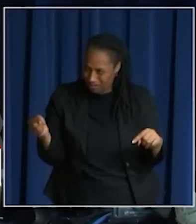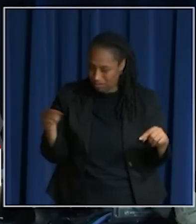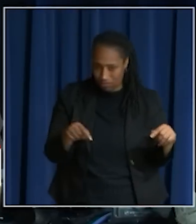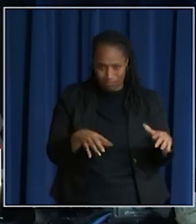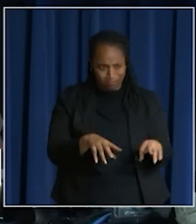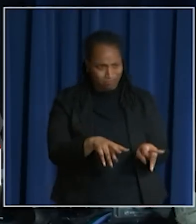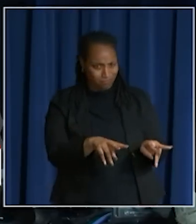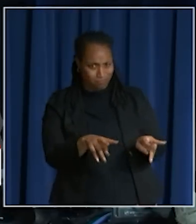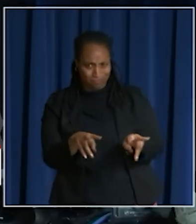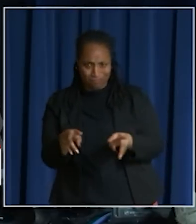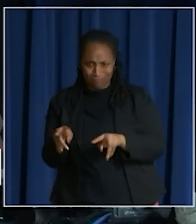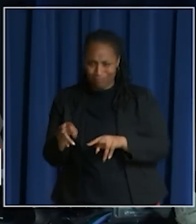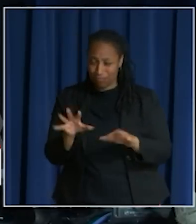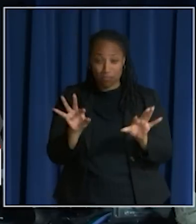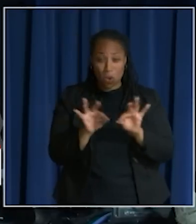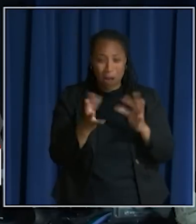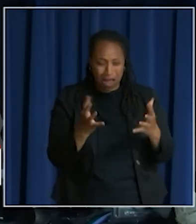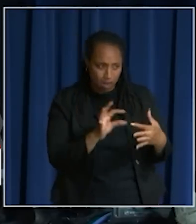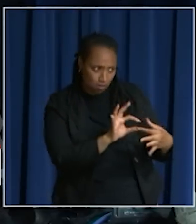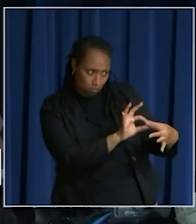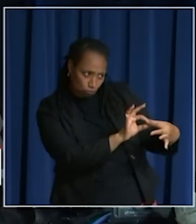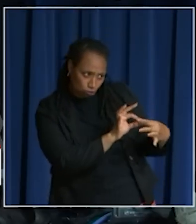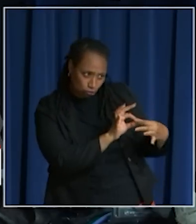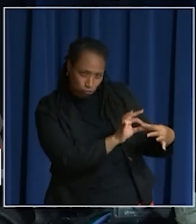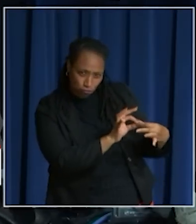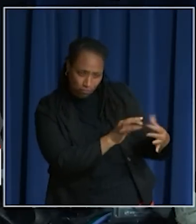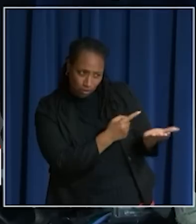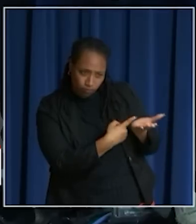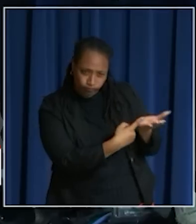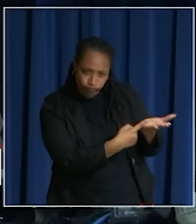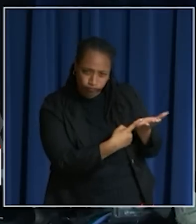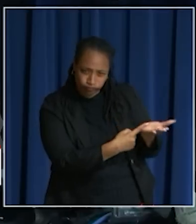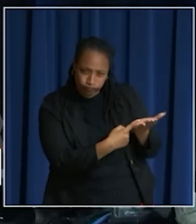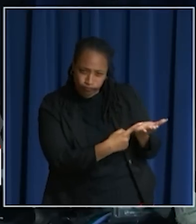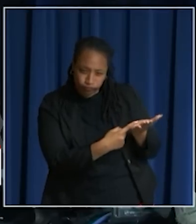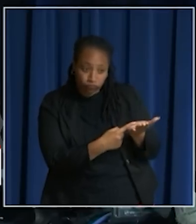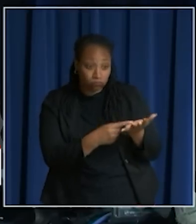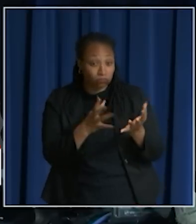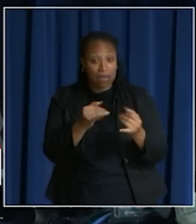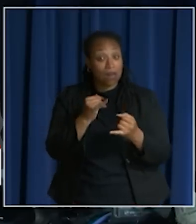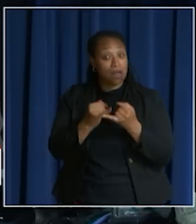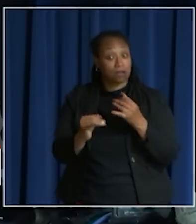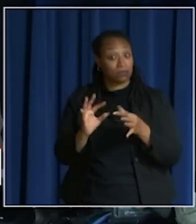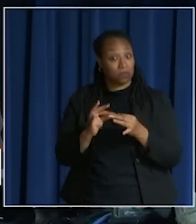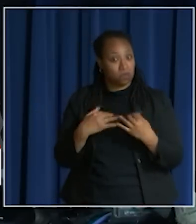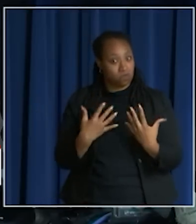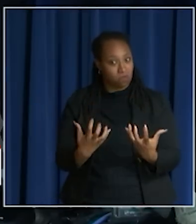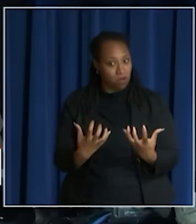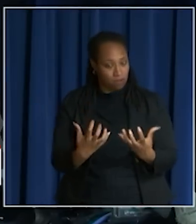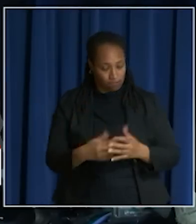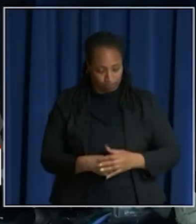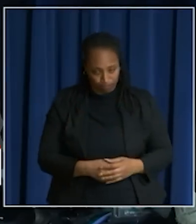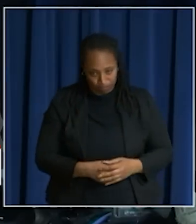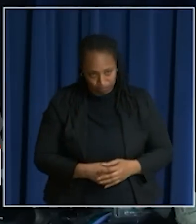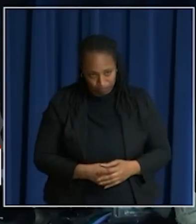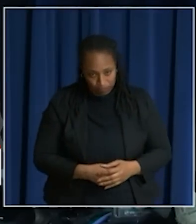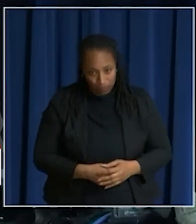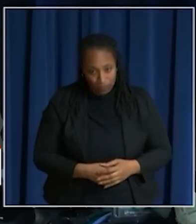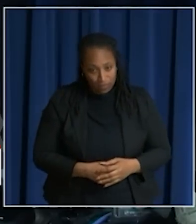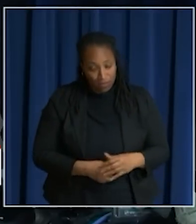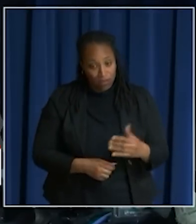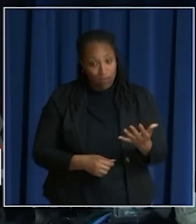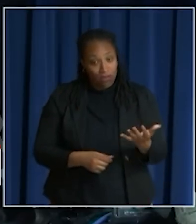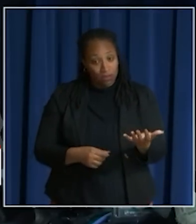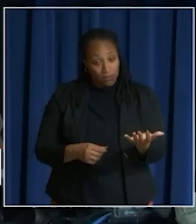But I'll end by saying this. If we know